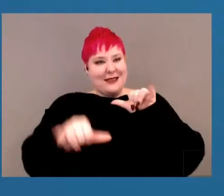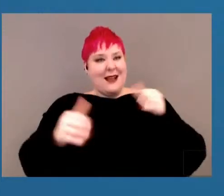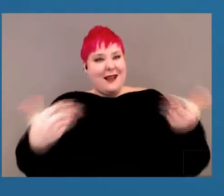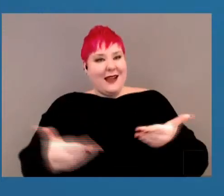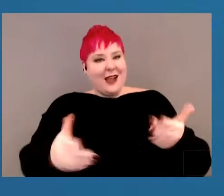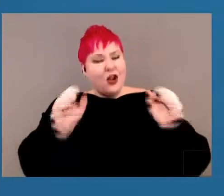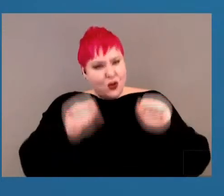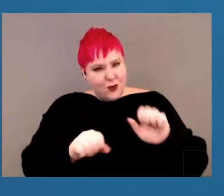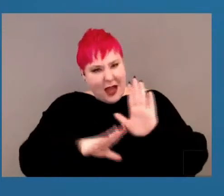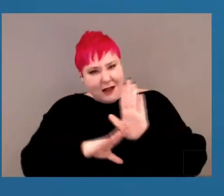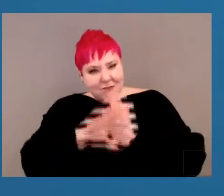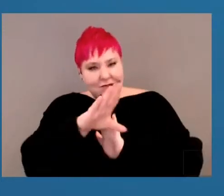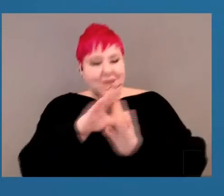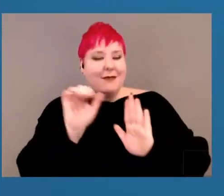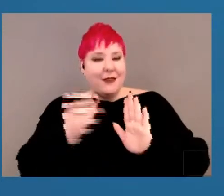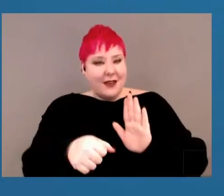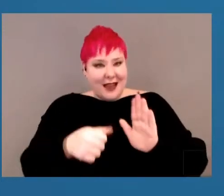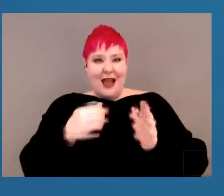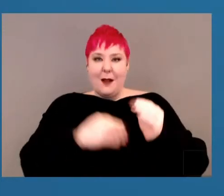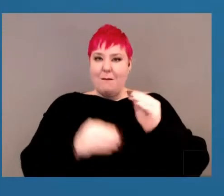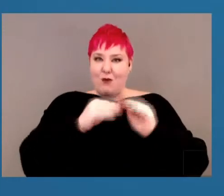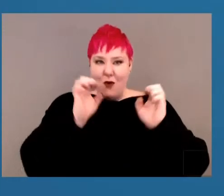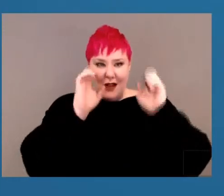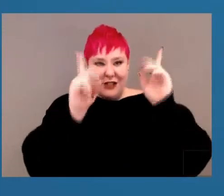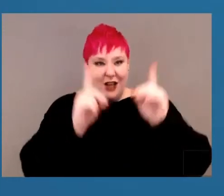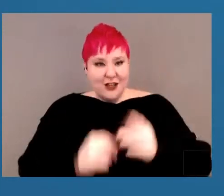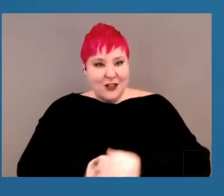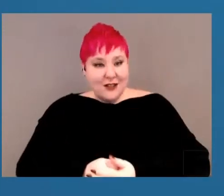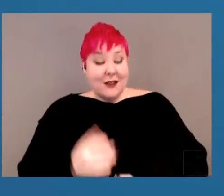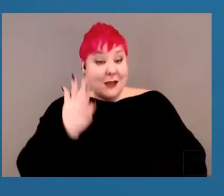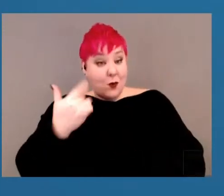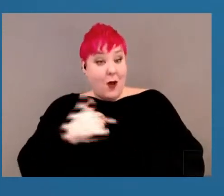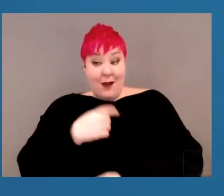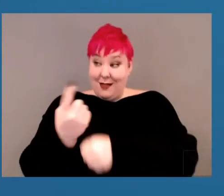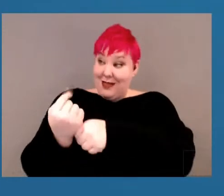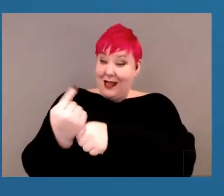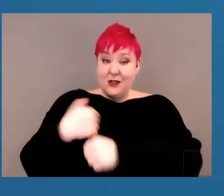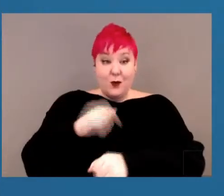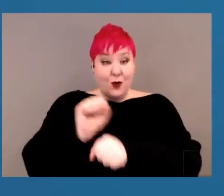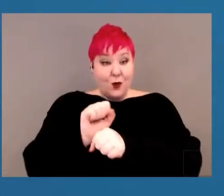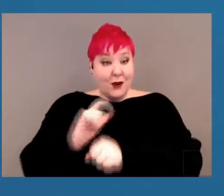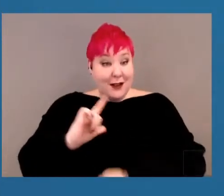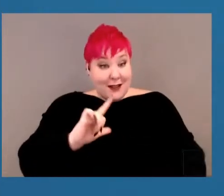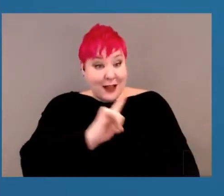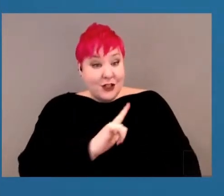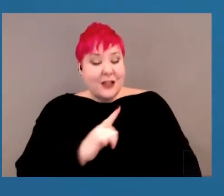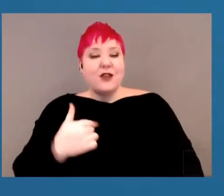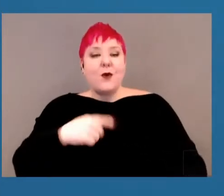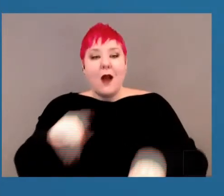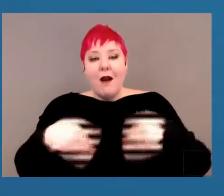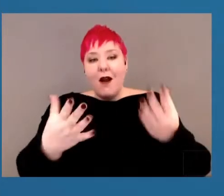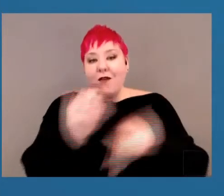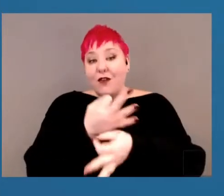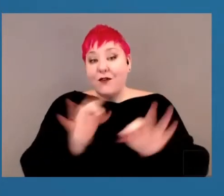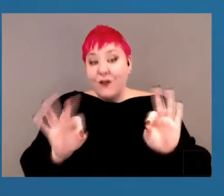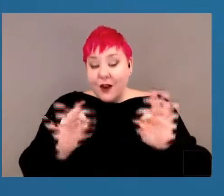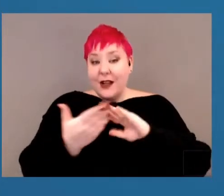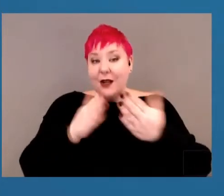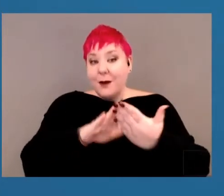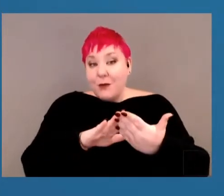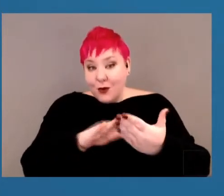one of the reasons, working with the legislature just a year ago, we announced that we're going to offer free community college for